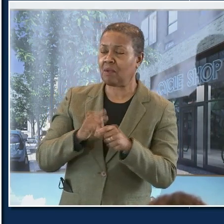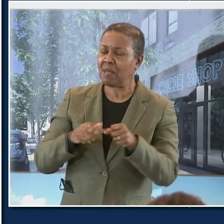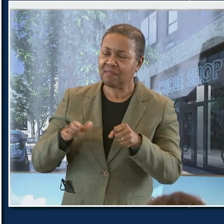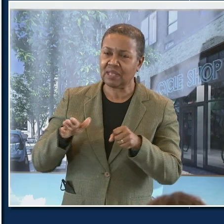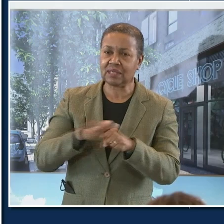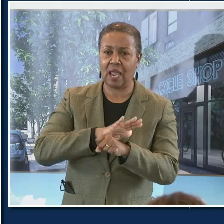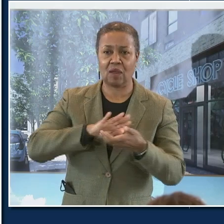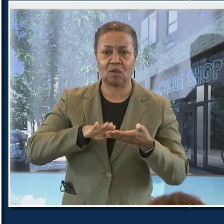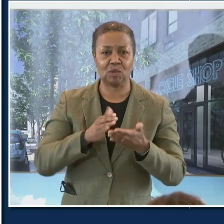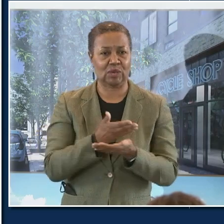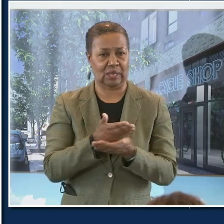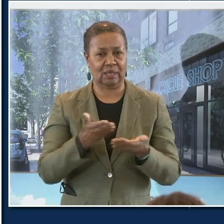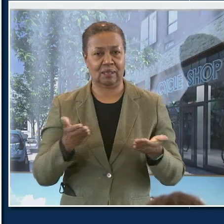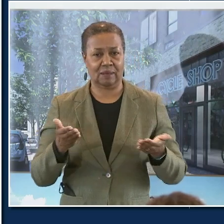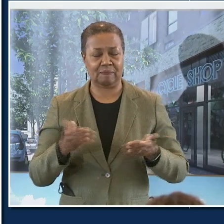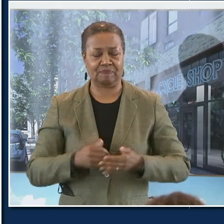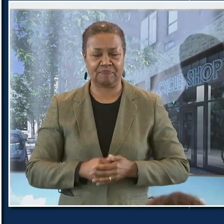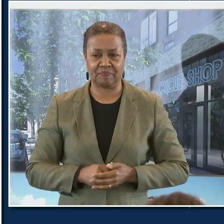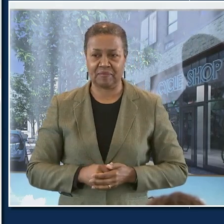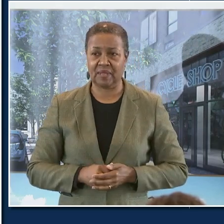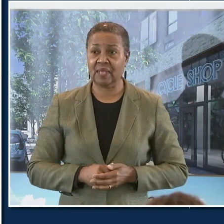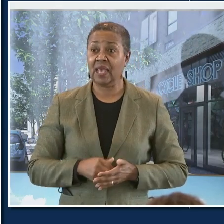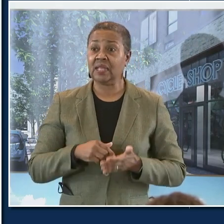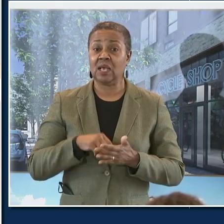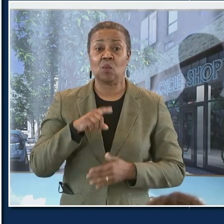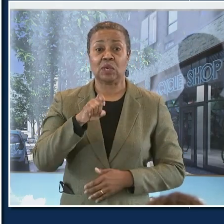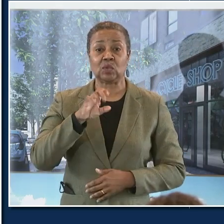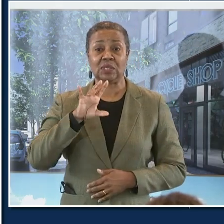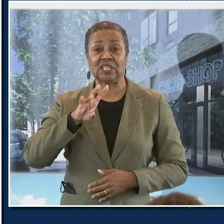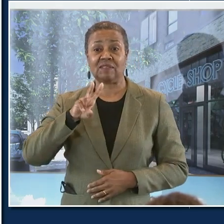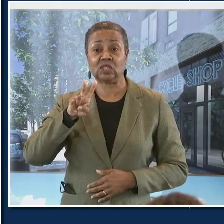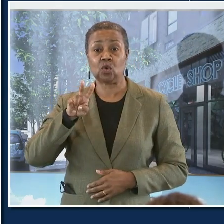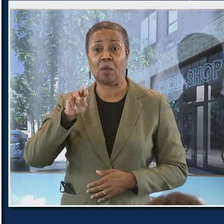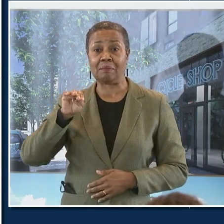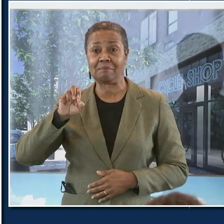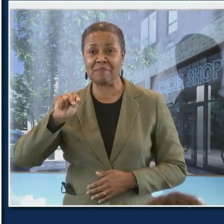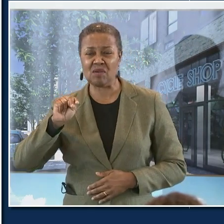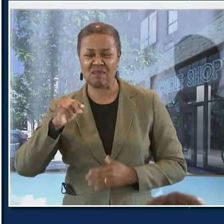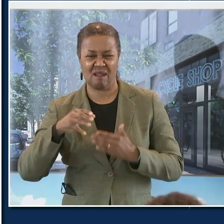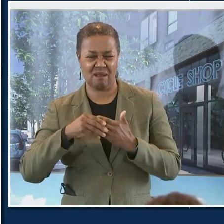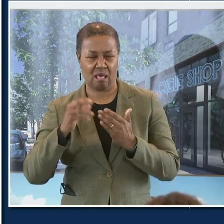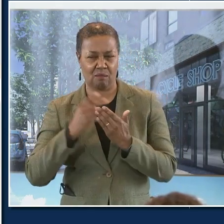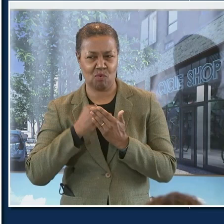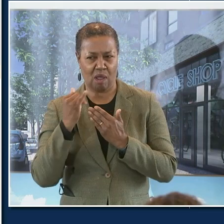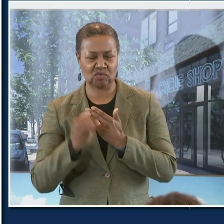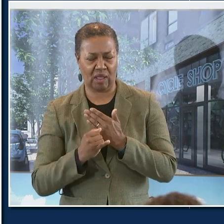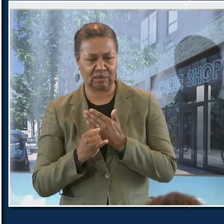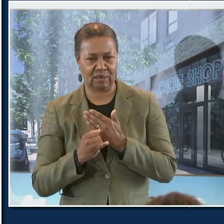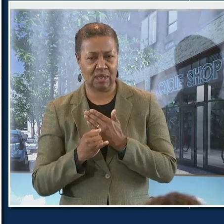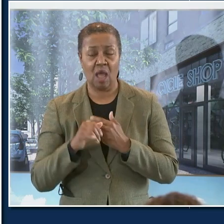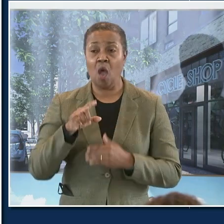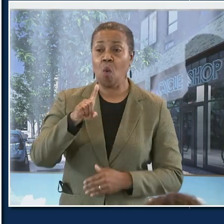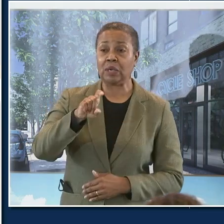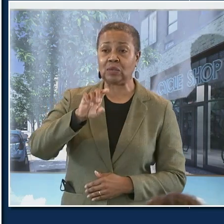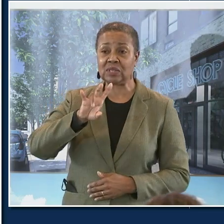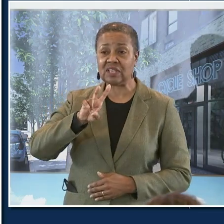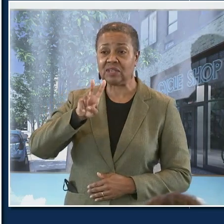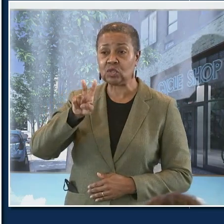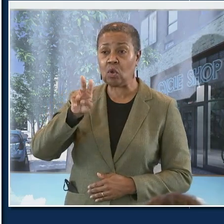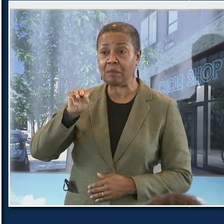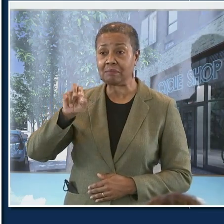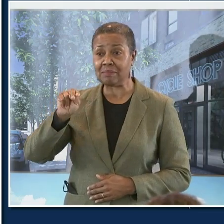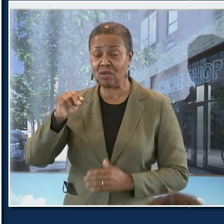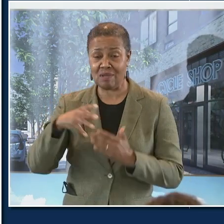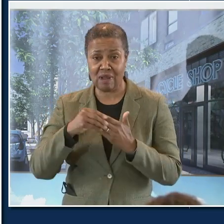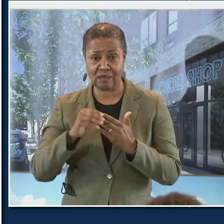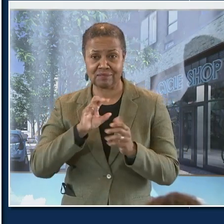entire community. This is a $172 million project. That's $172 million